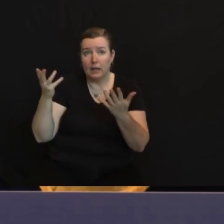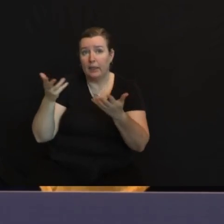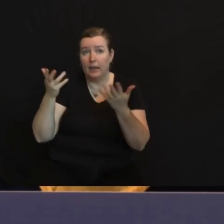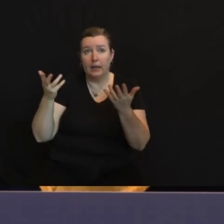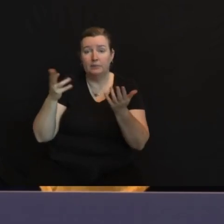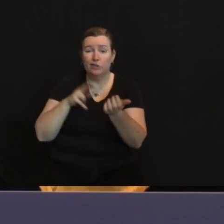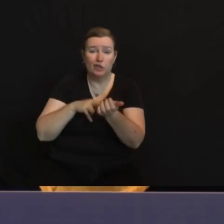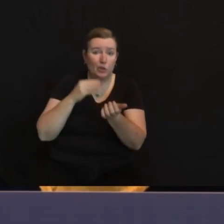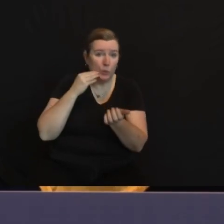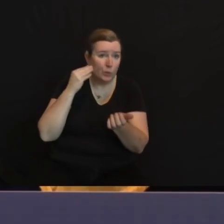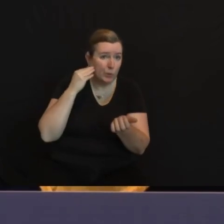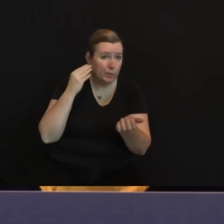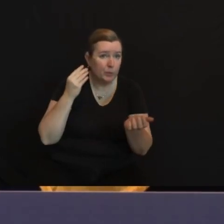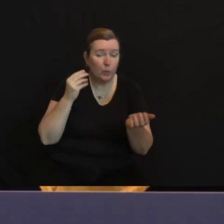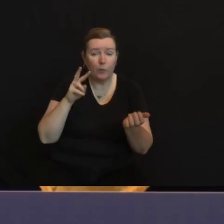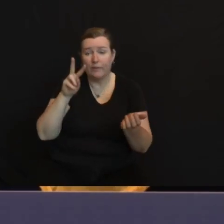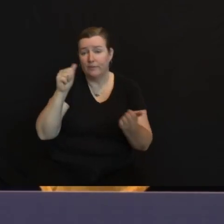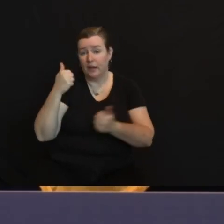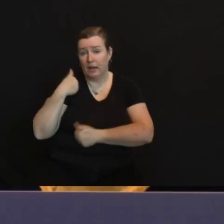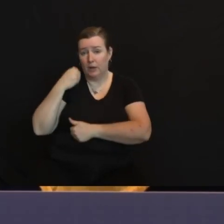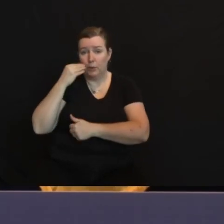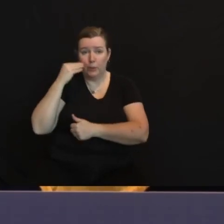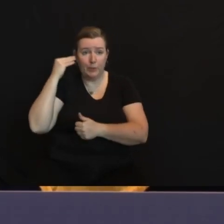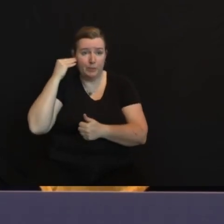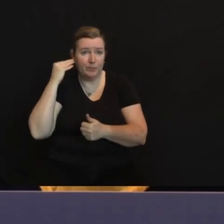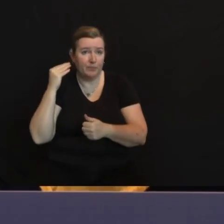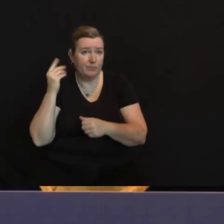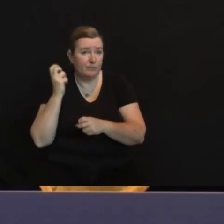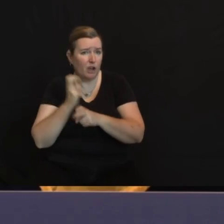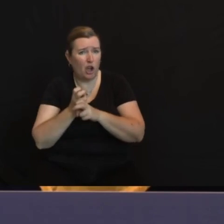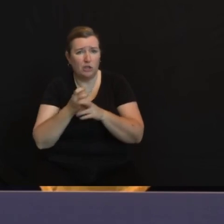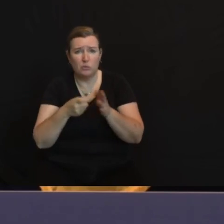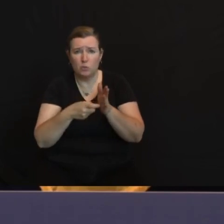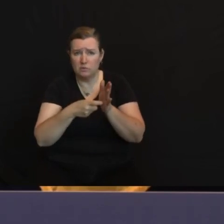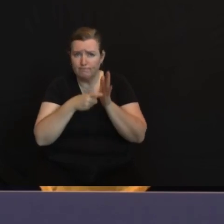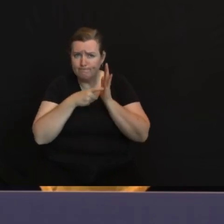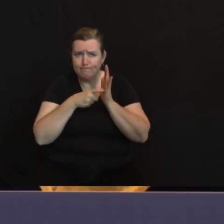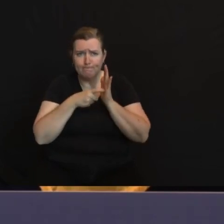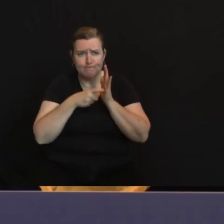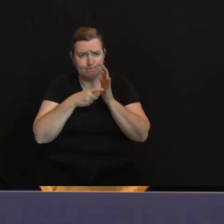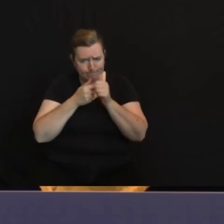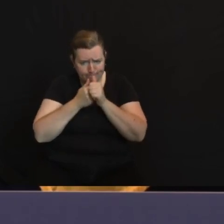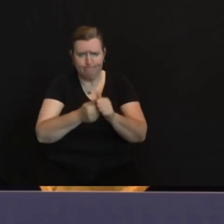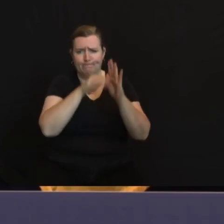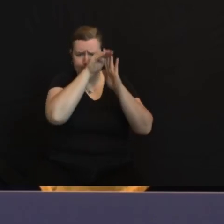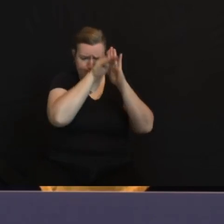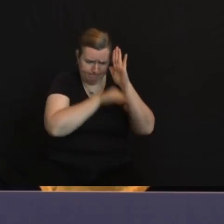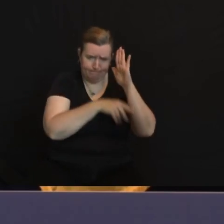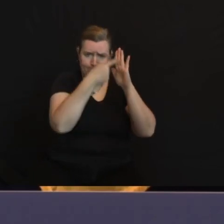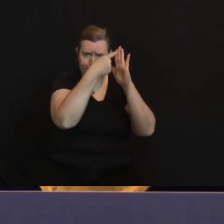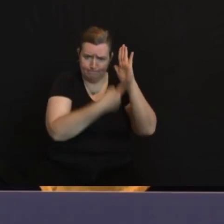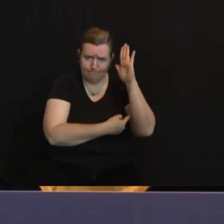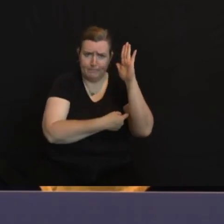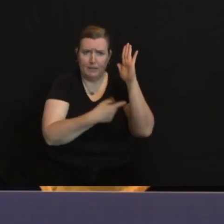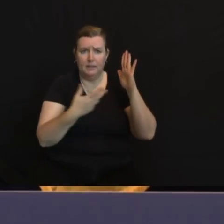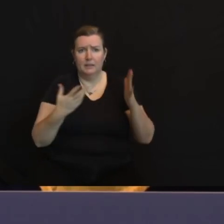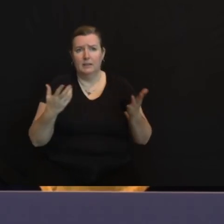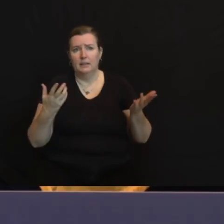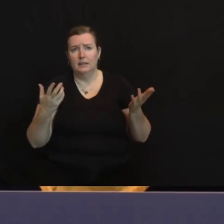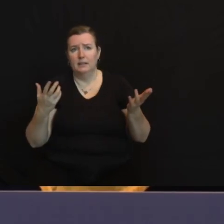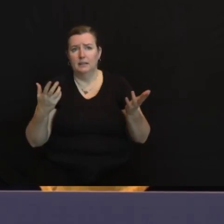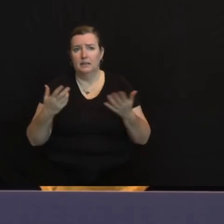or easily enforce compliance. Now, Alex, apologies. Good afternoon,